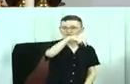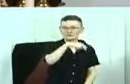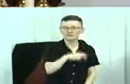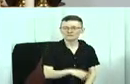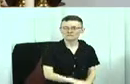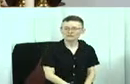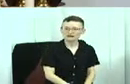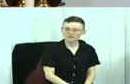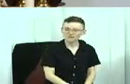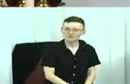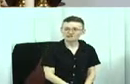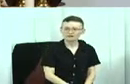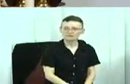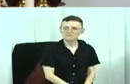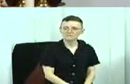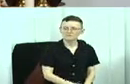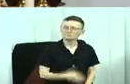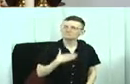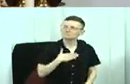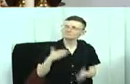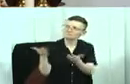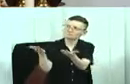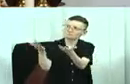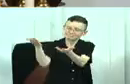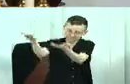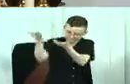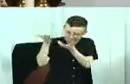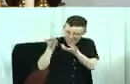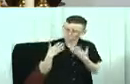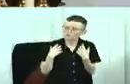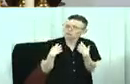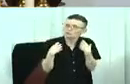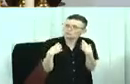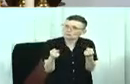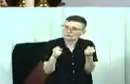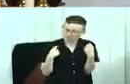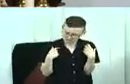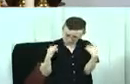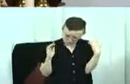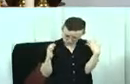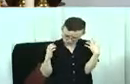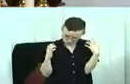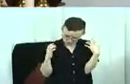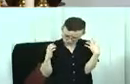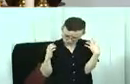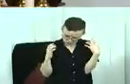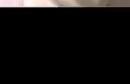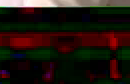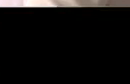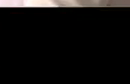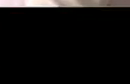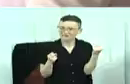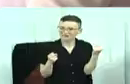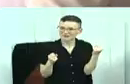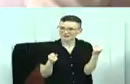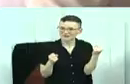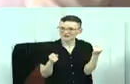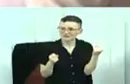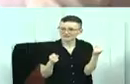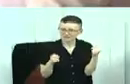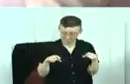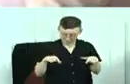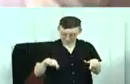be. Strengthen us, encourage us. Let this first meal of this Resurrection